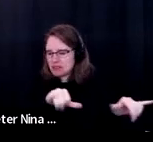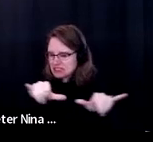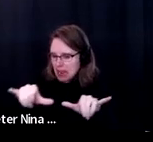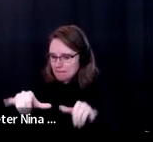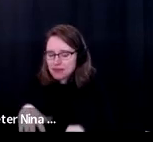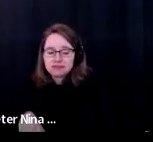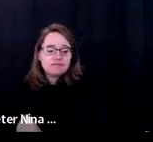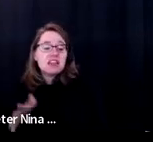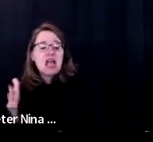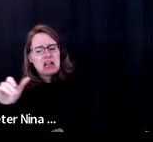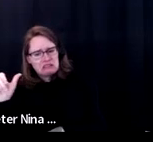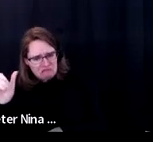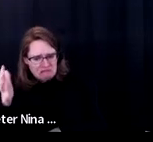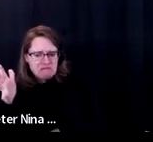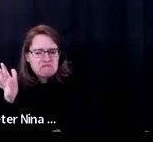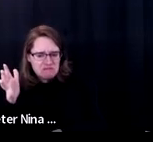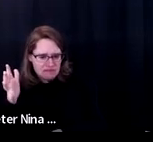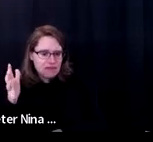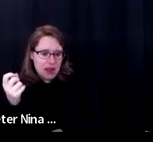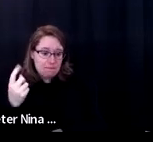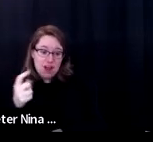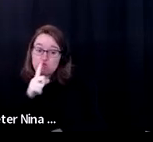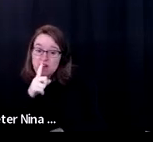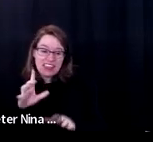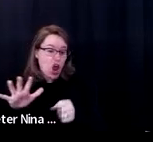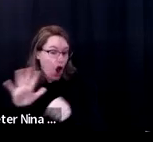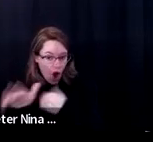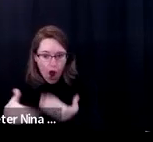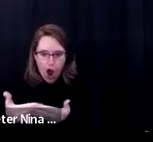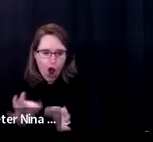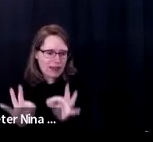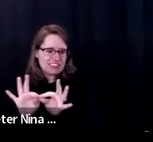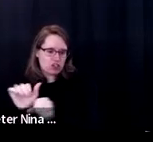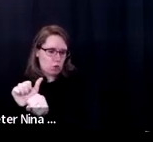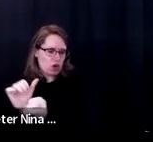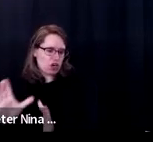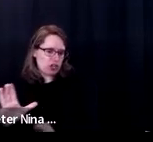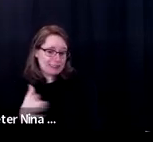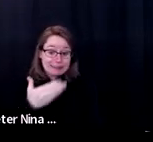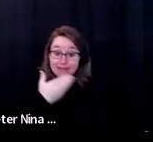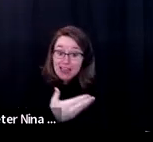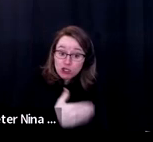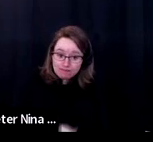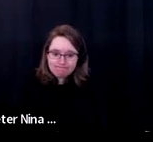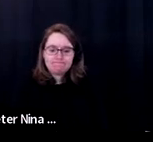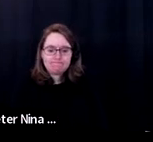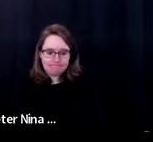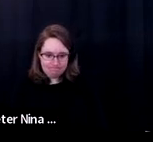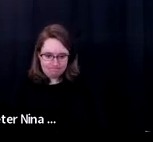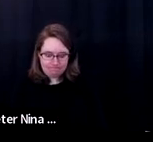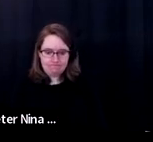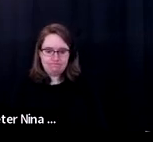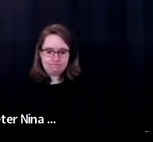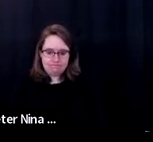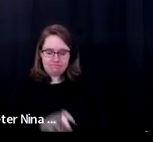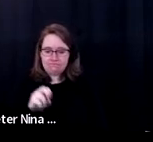but looking at all the essential workforce. Thank you. All right. And so based on that, are folks comfortable